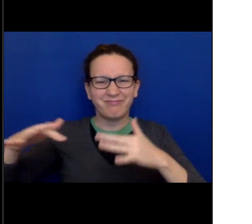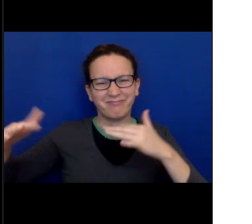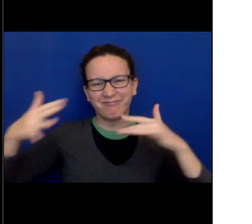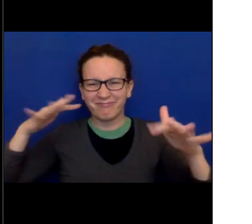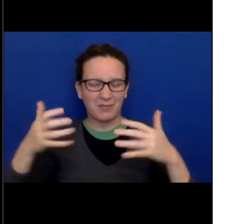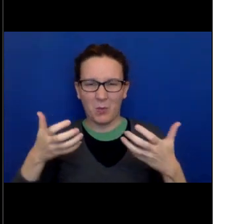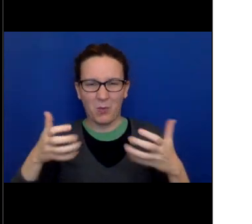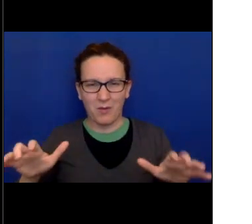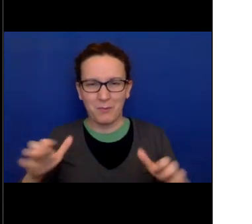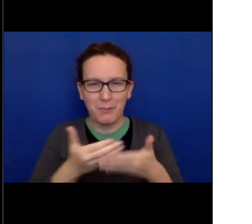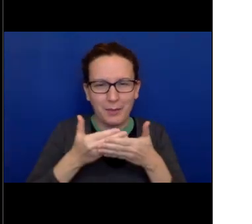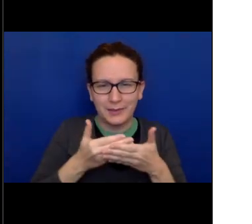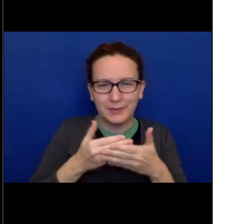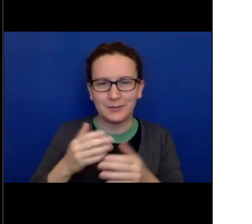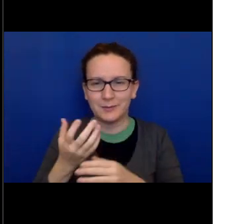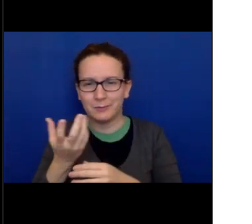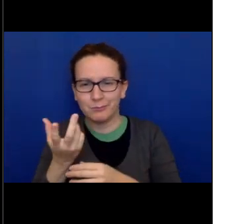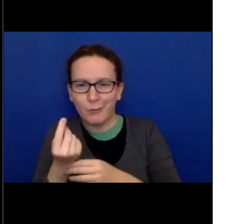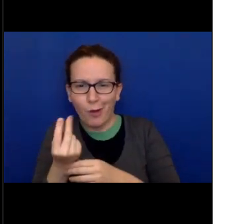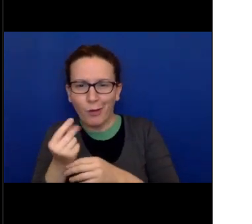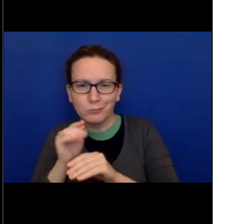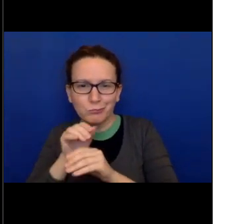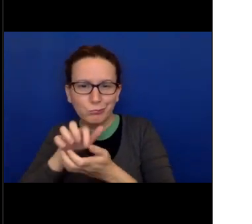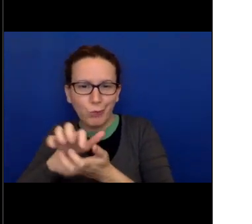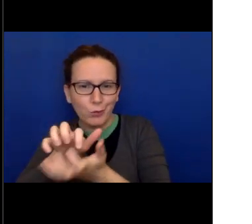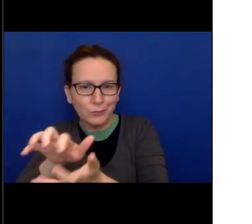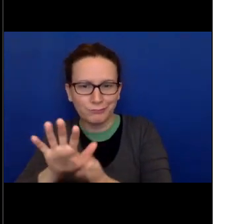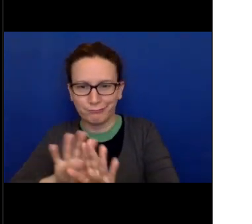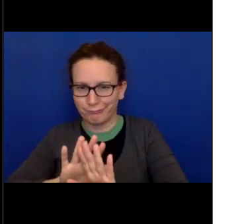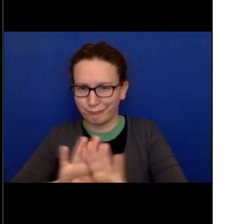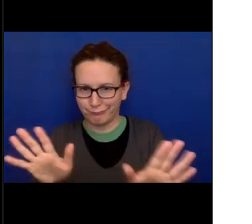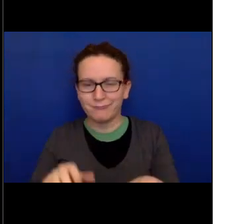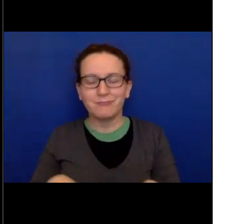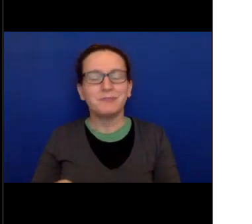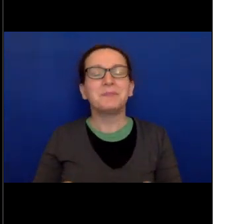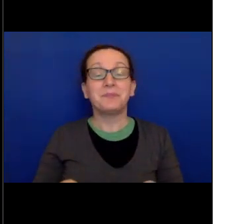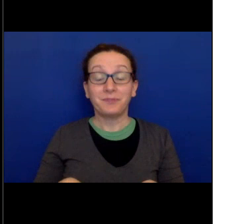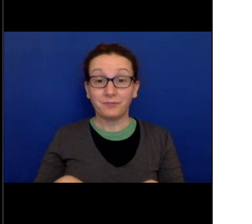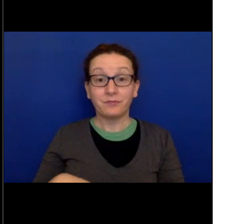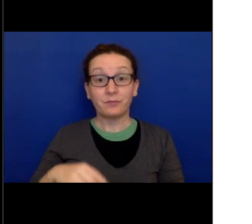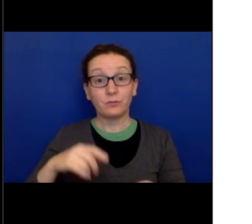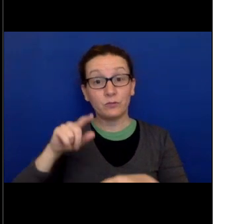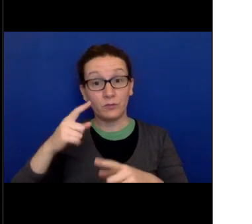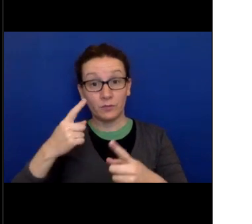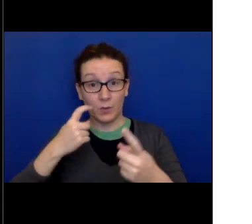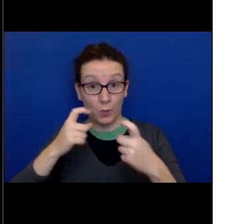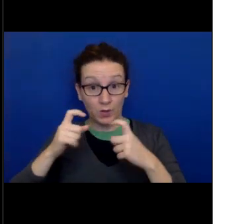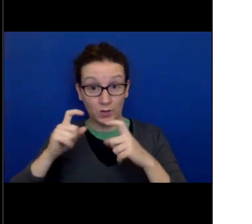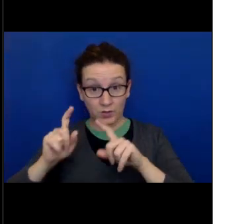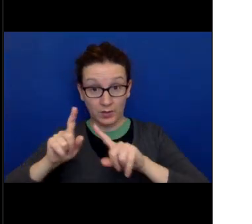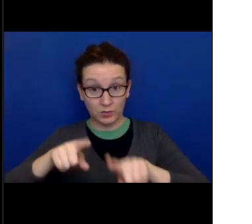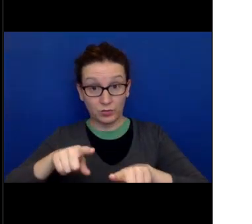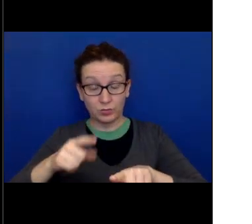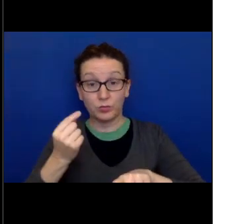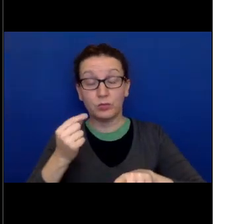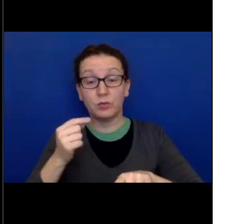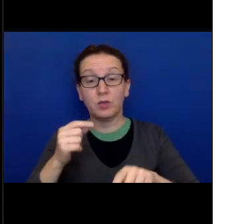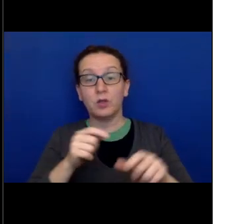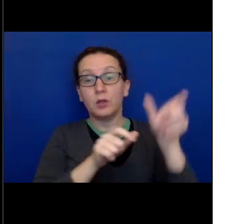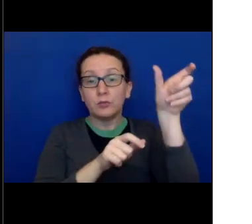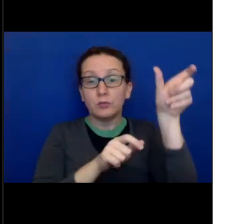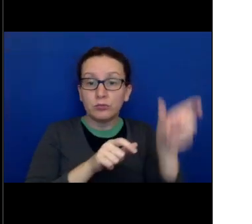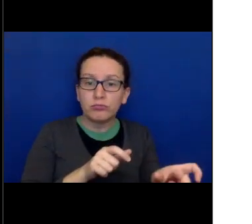and from all of the participants. So when it comes time for the question and answer, you can use the questions widget on